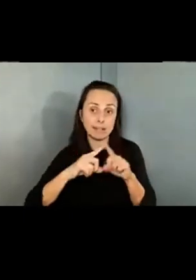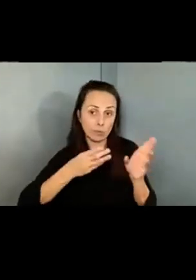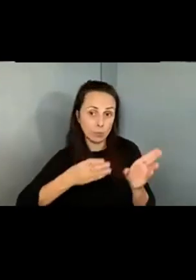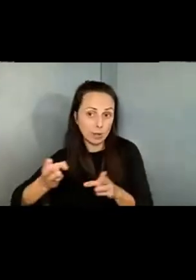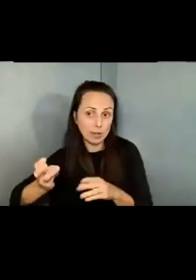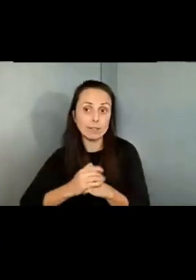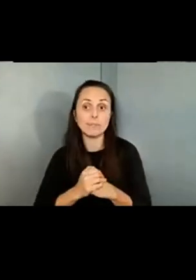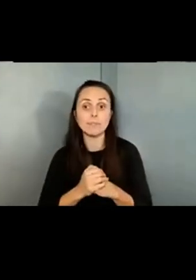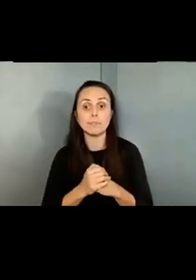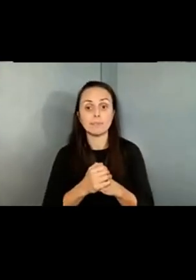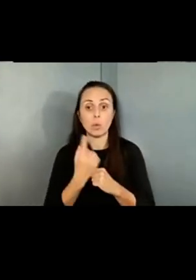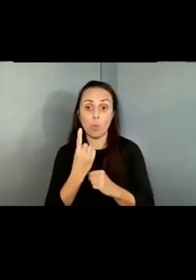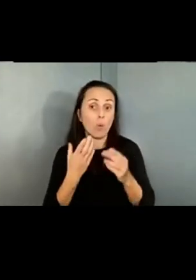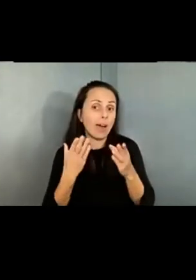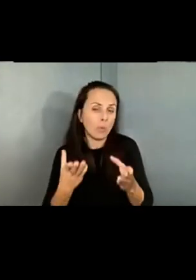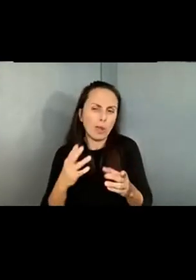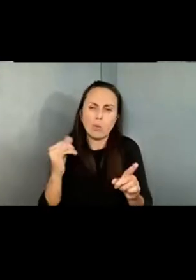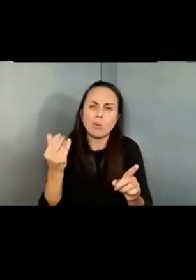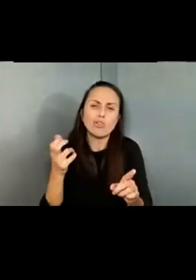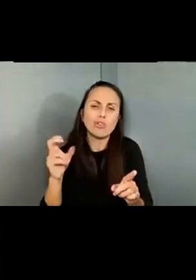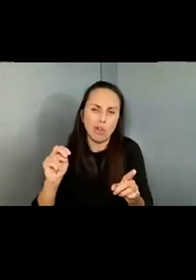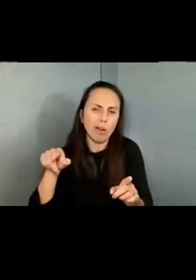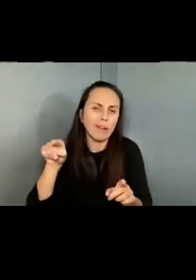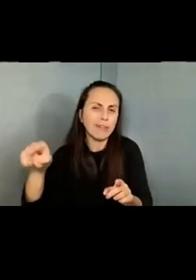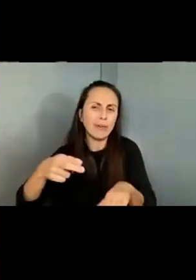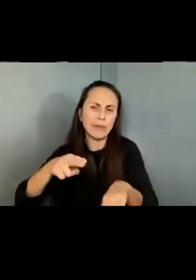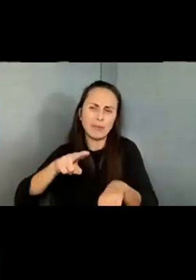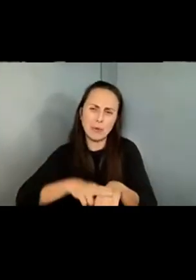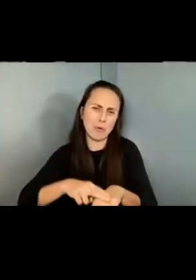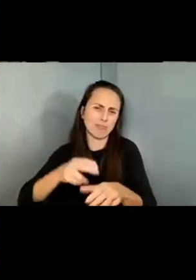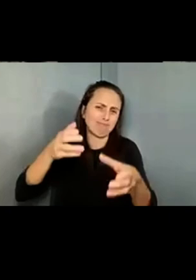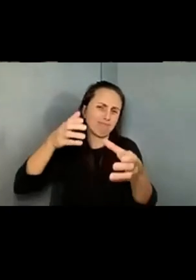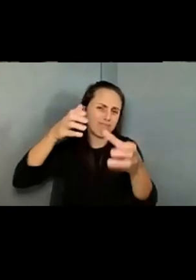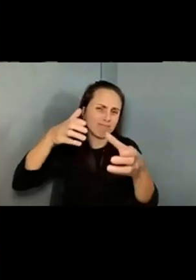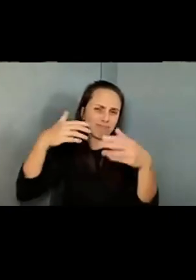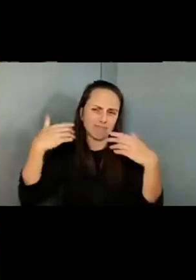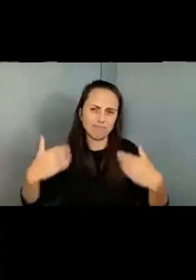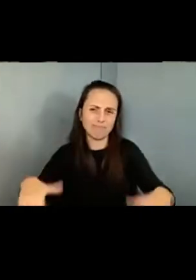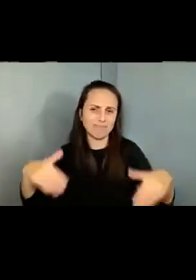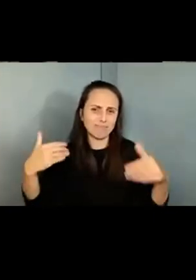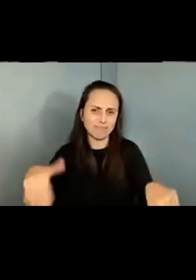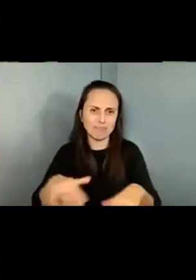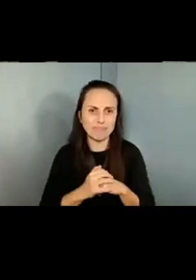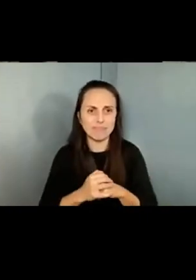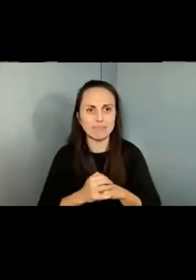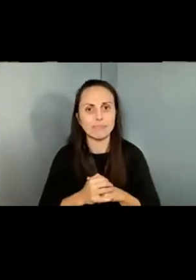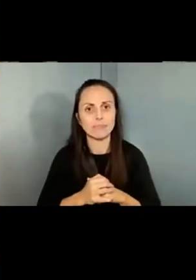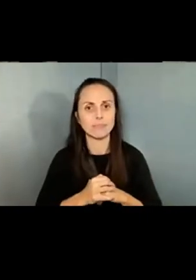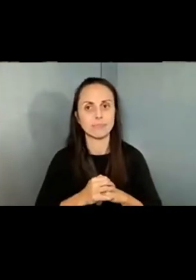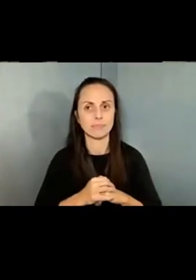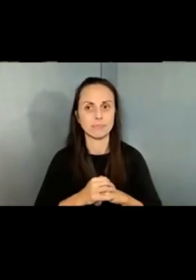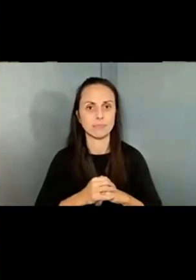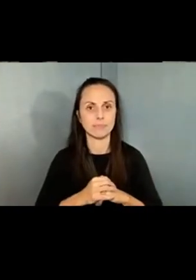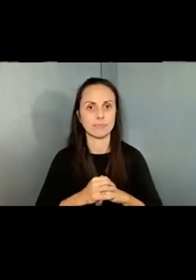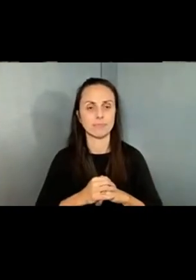Well, there are a few different ways. I think one of them, and John, of course, has so much knowledge about this as